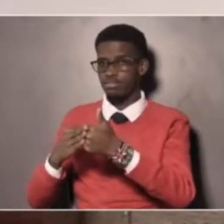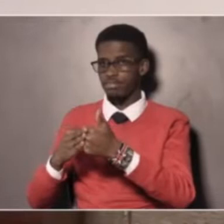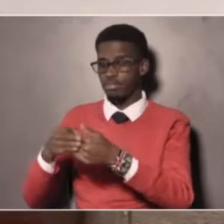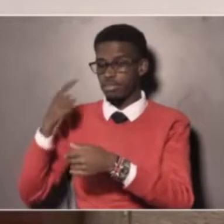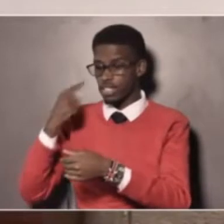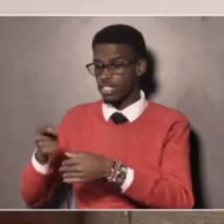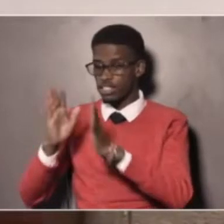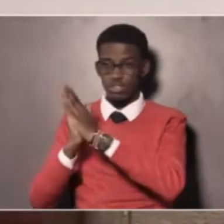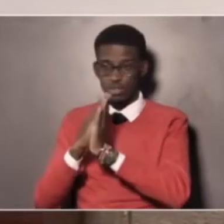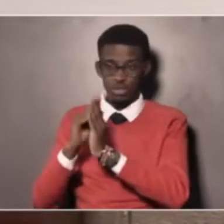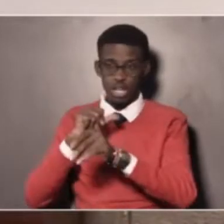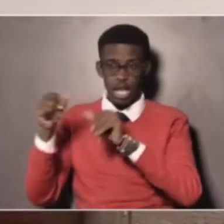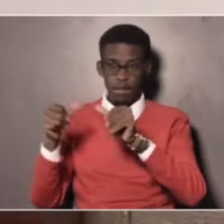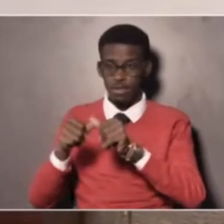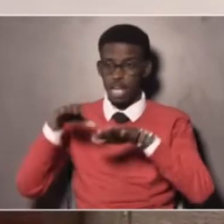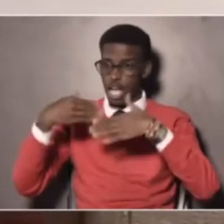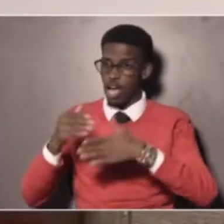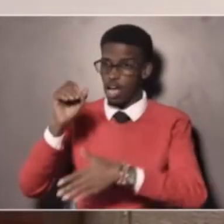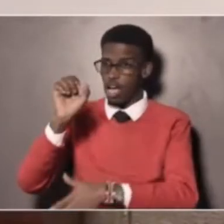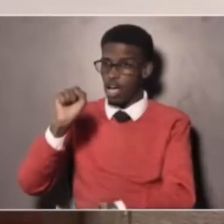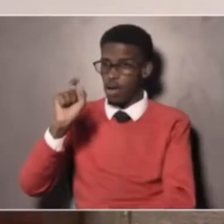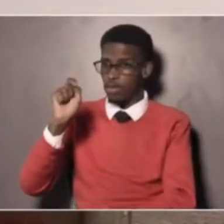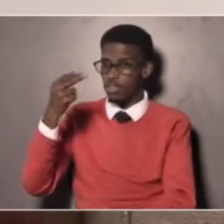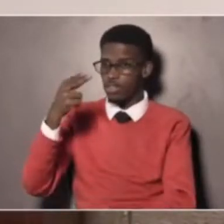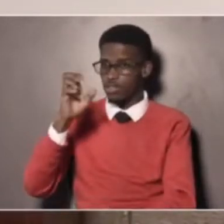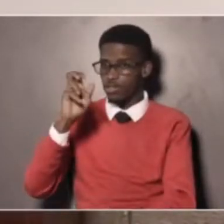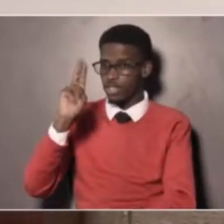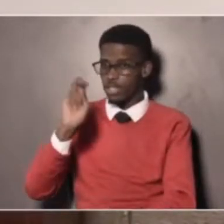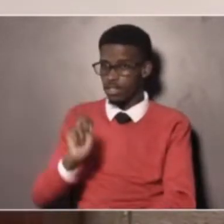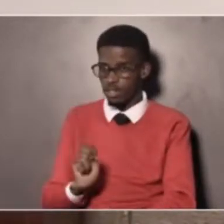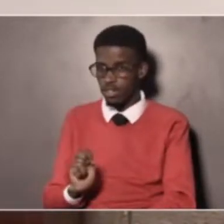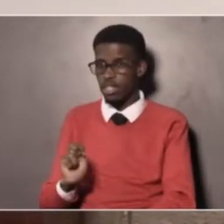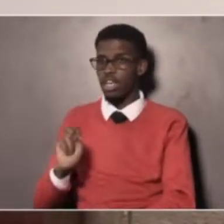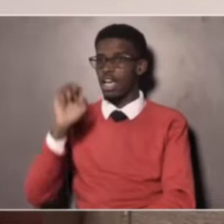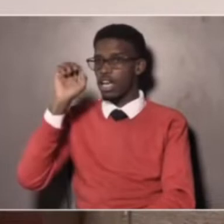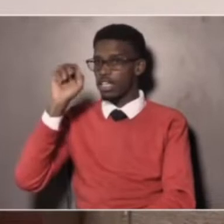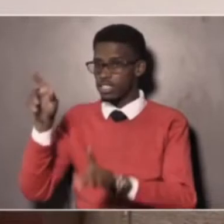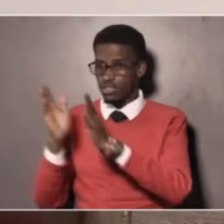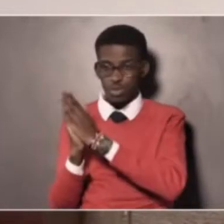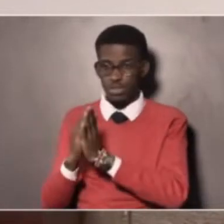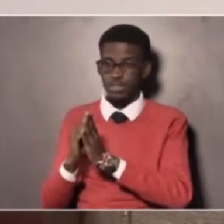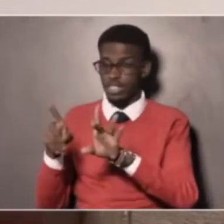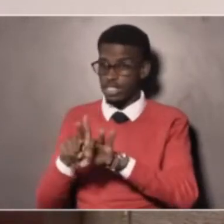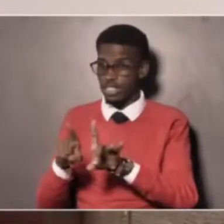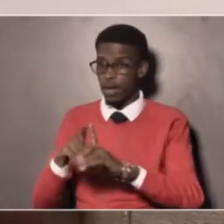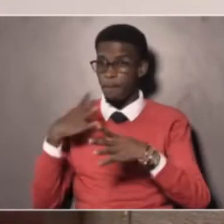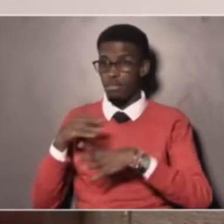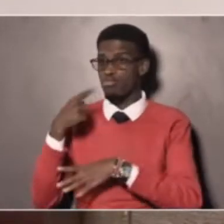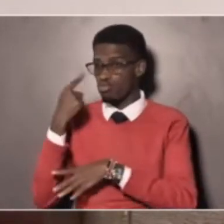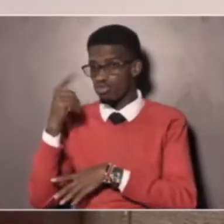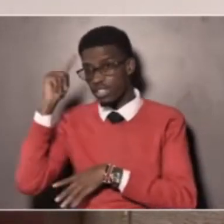how Stephen was, how he was able to face the Sanhedrin, face those people who are rejecting